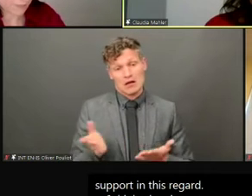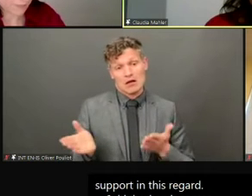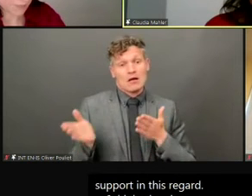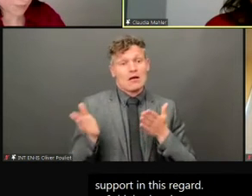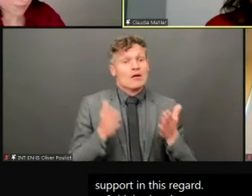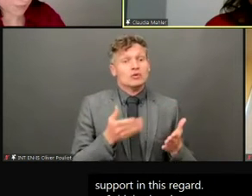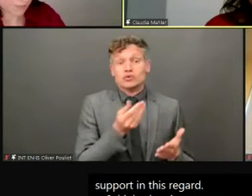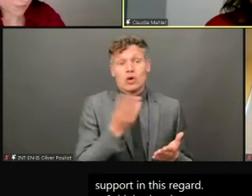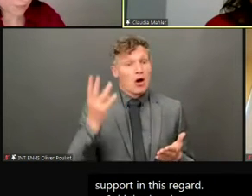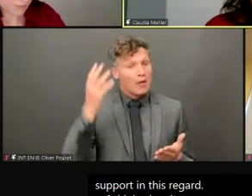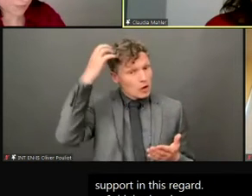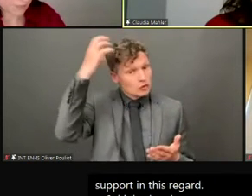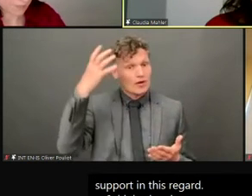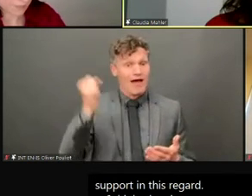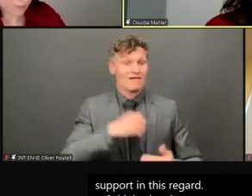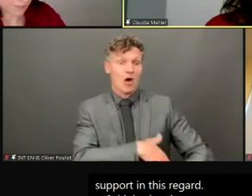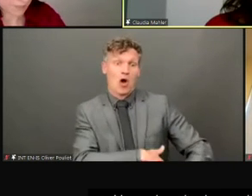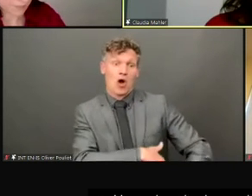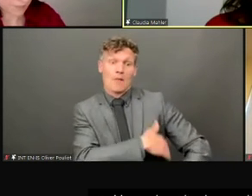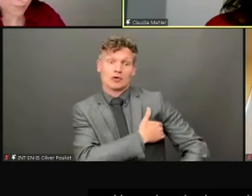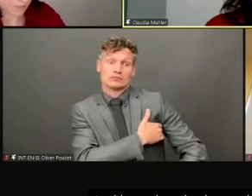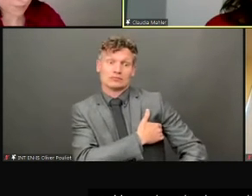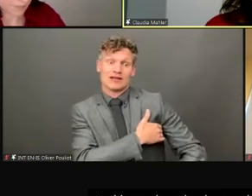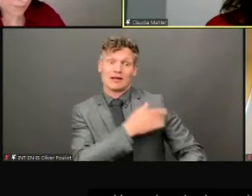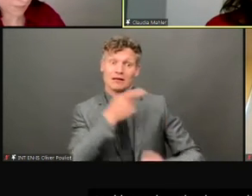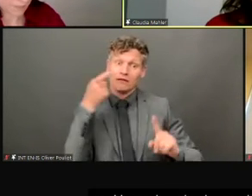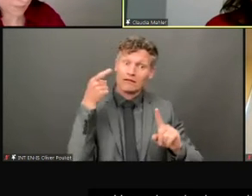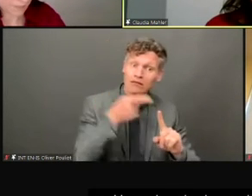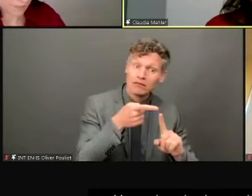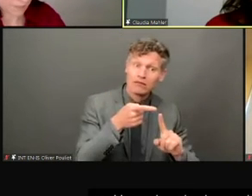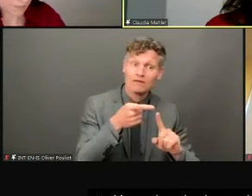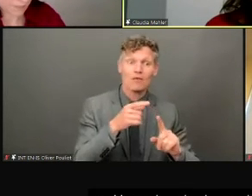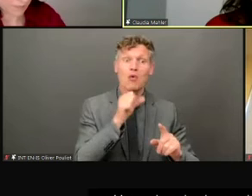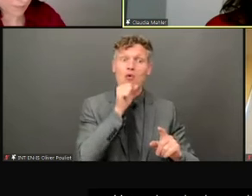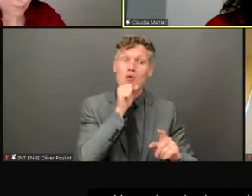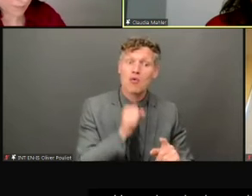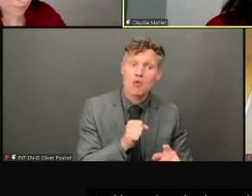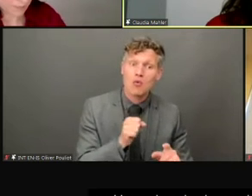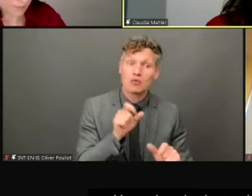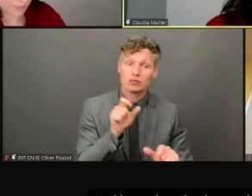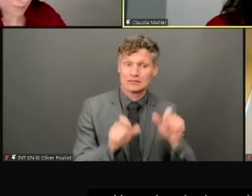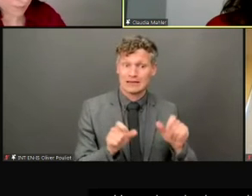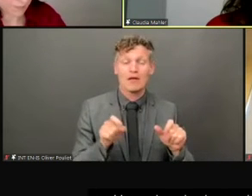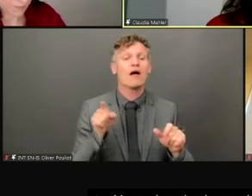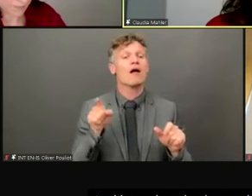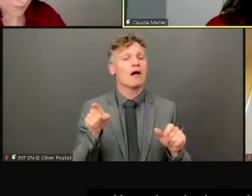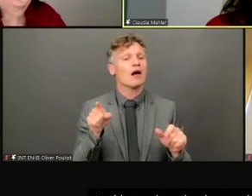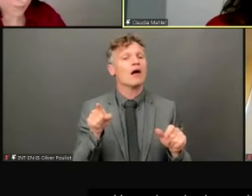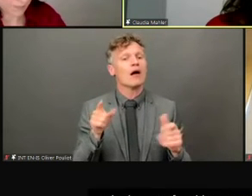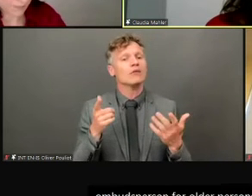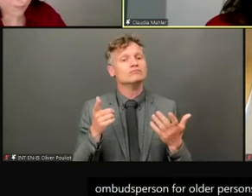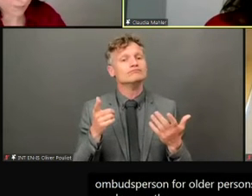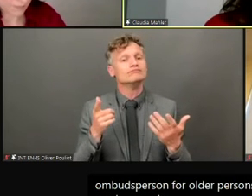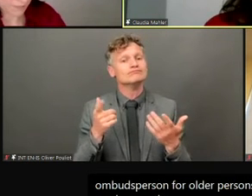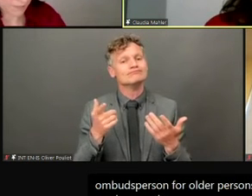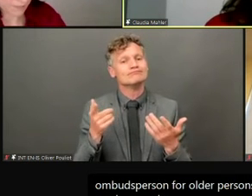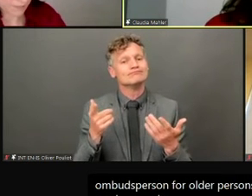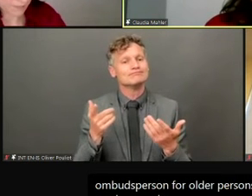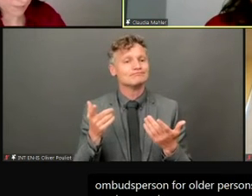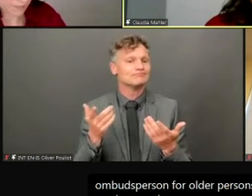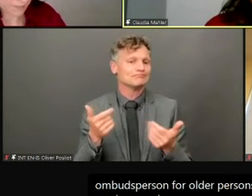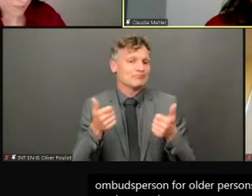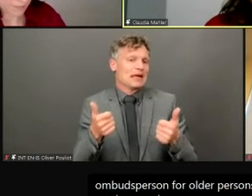persons, especially for persons in care homes, the access to justice is a little bit easier for them because it's